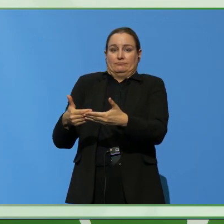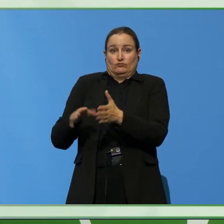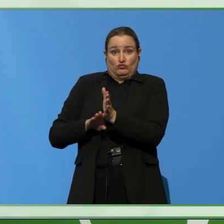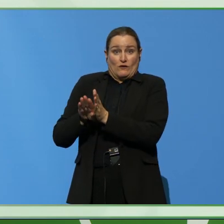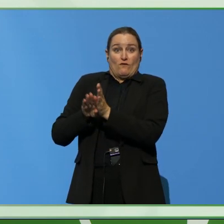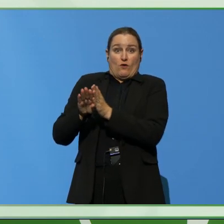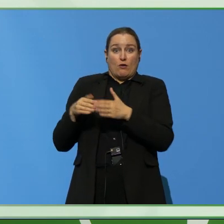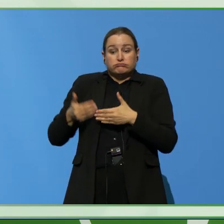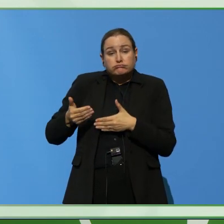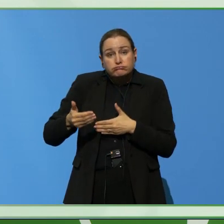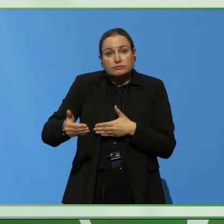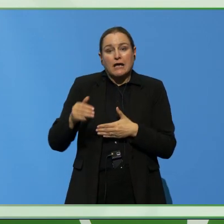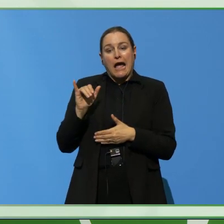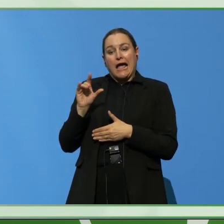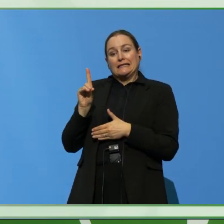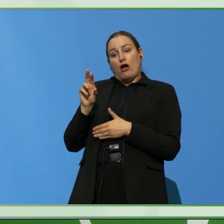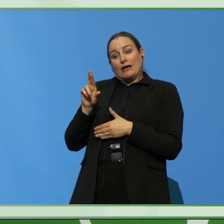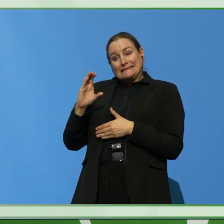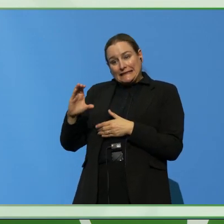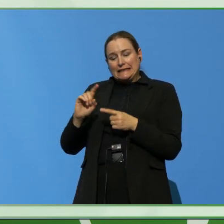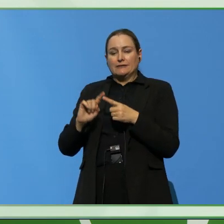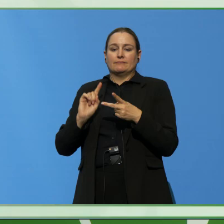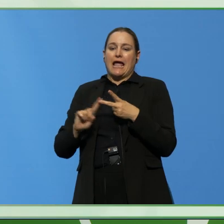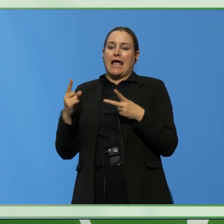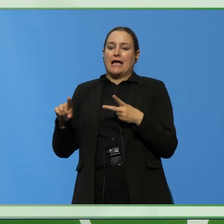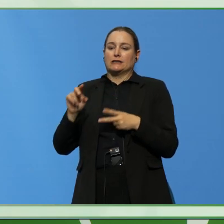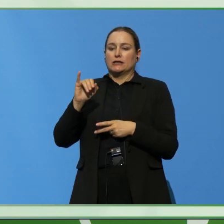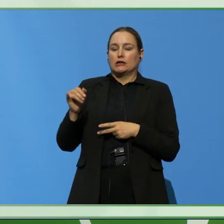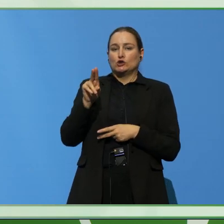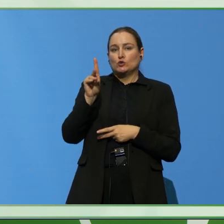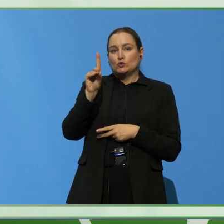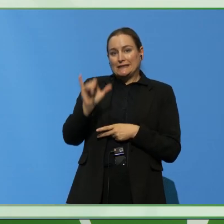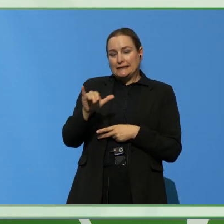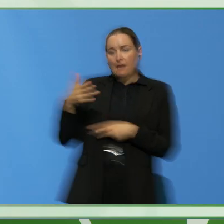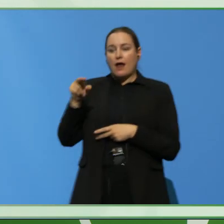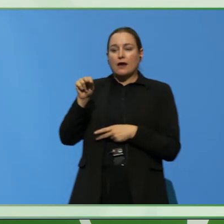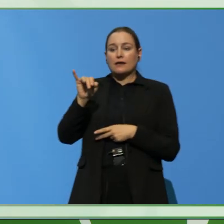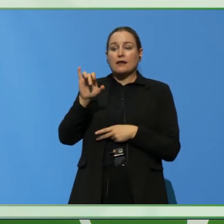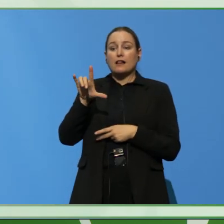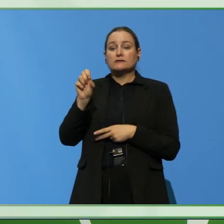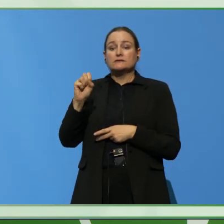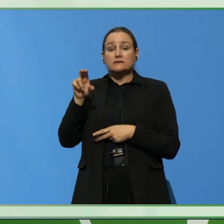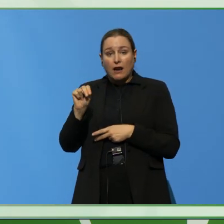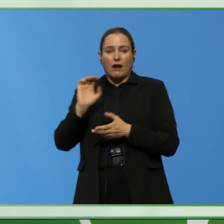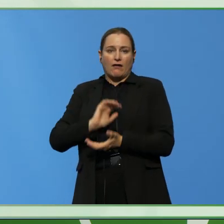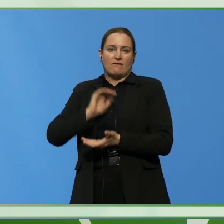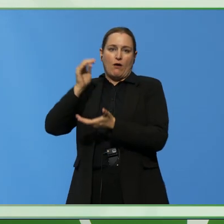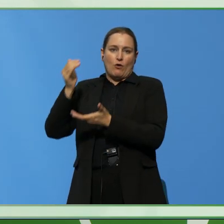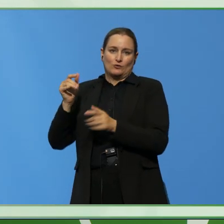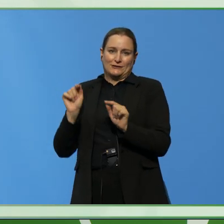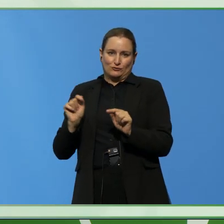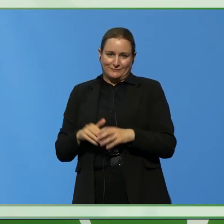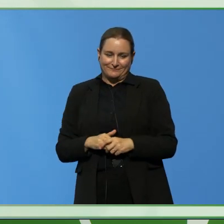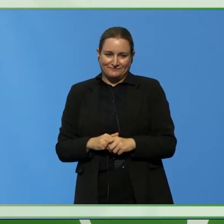including IDRC and Judy Nelson Foundation. We also work in research and development because one